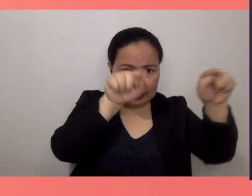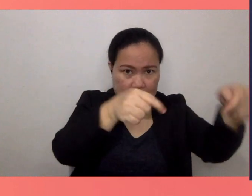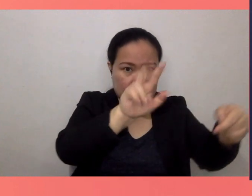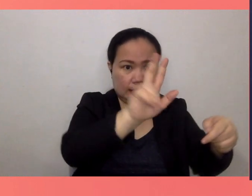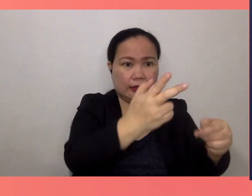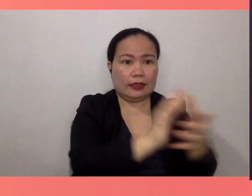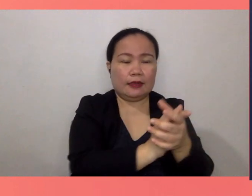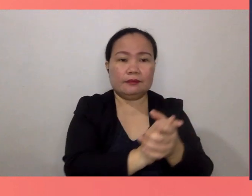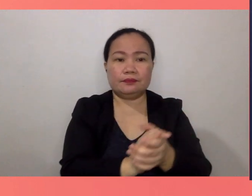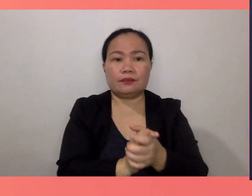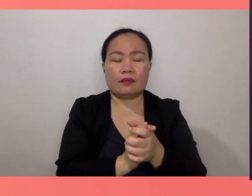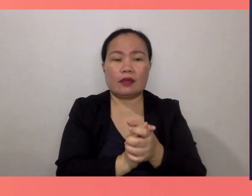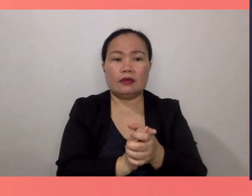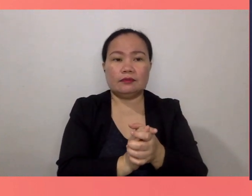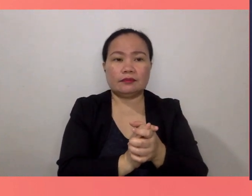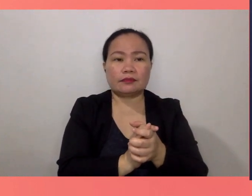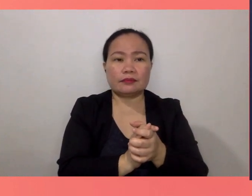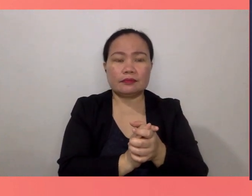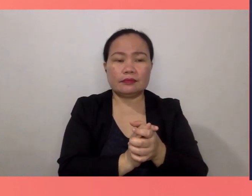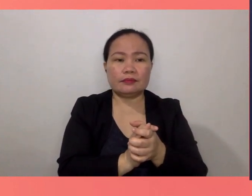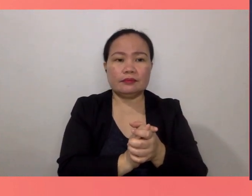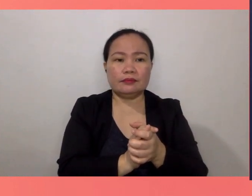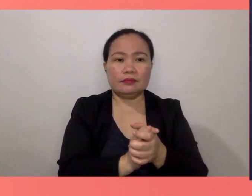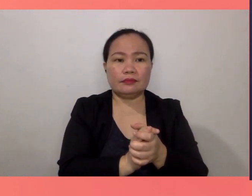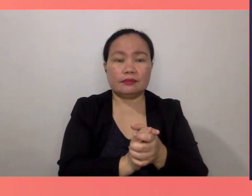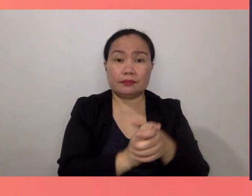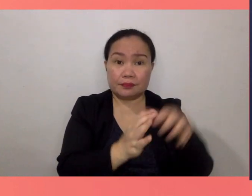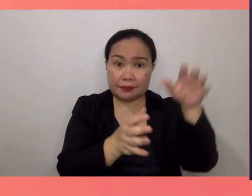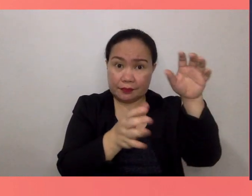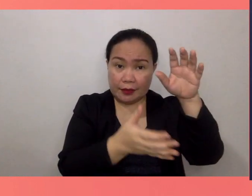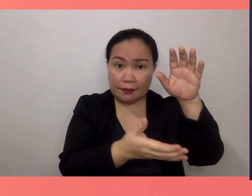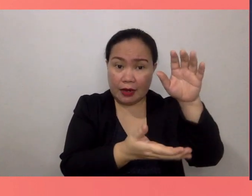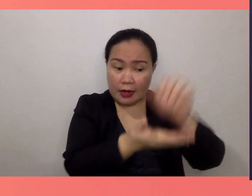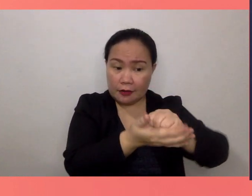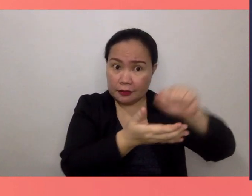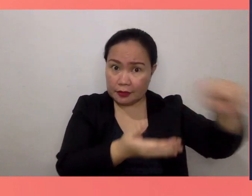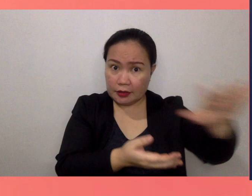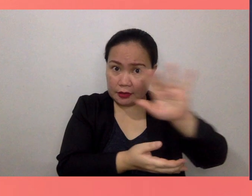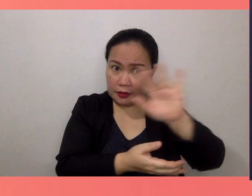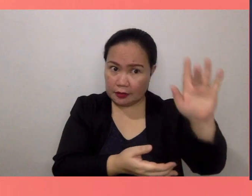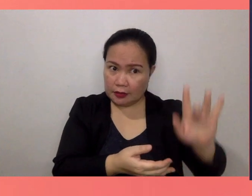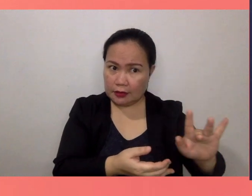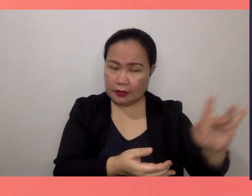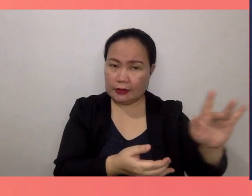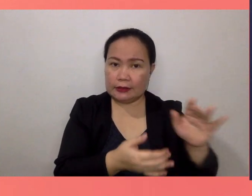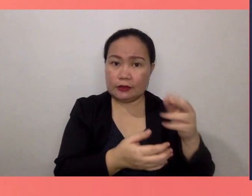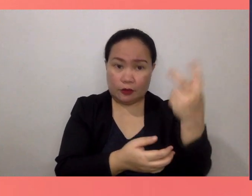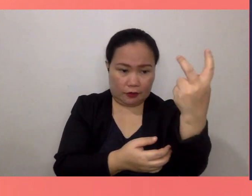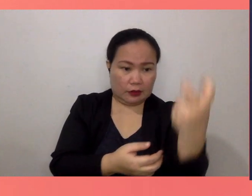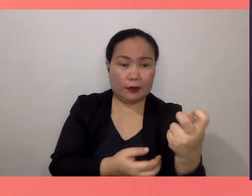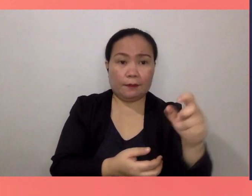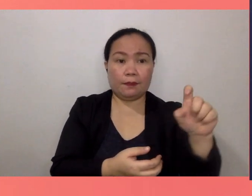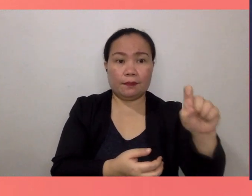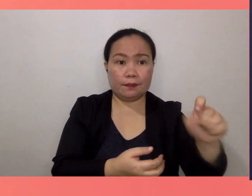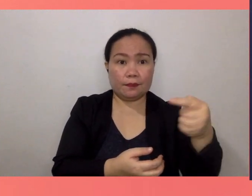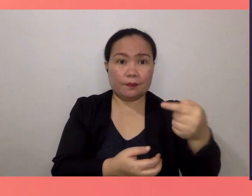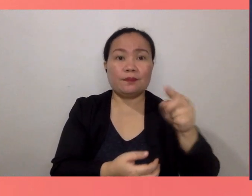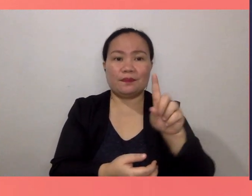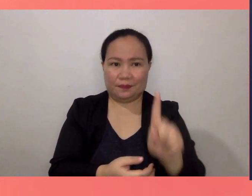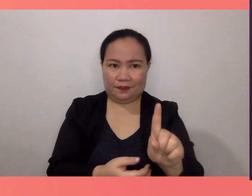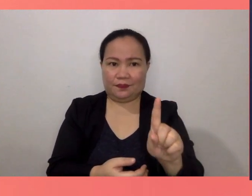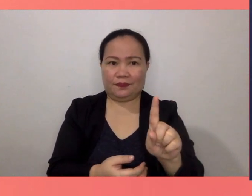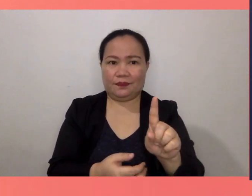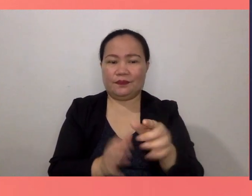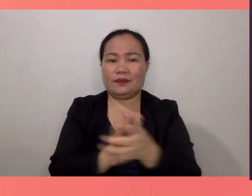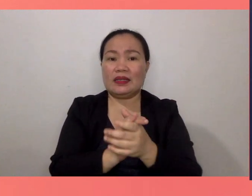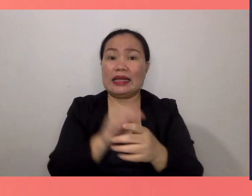So, pag kinube natin to, yung cube root of x minus 1, magiging ano na lang, x